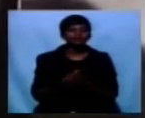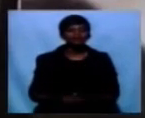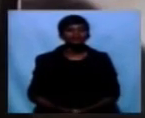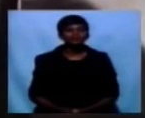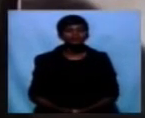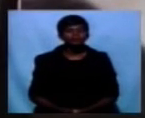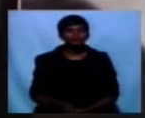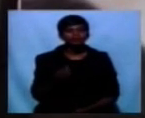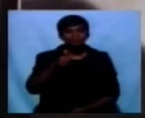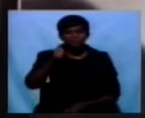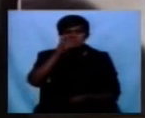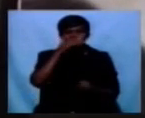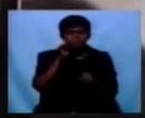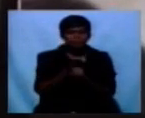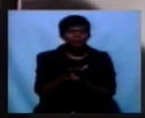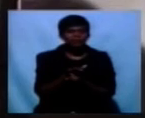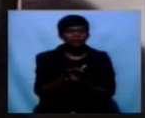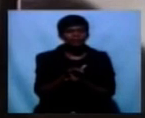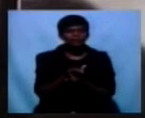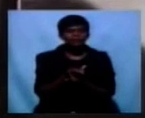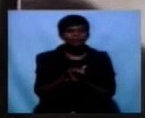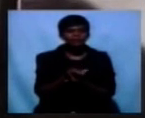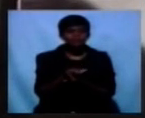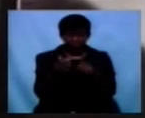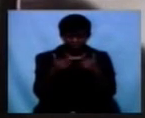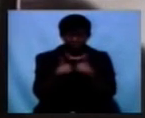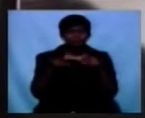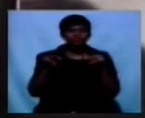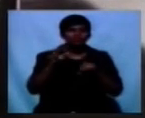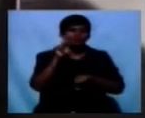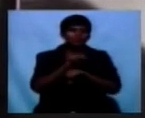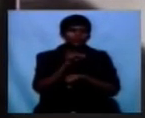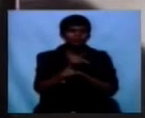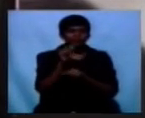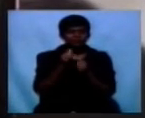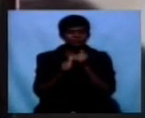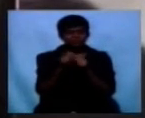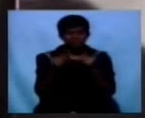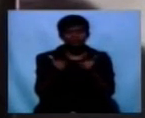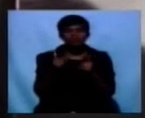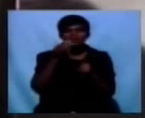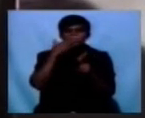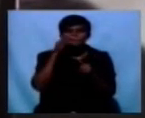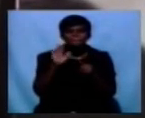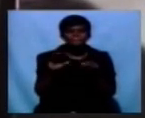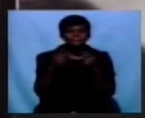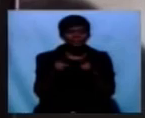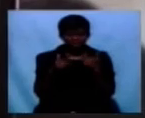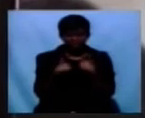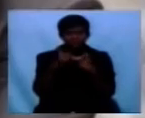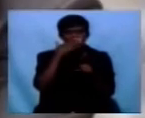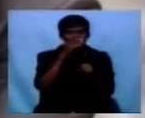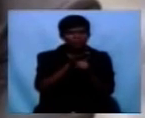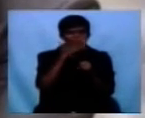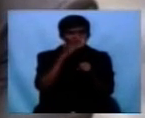You are pledging that is my commitment. There will be no projects certified which are badly done. You are pledging. I have